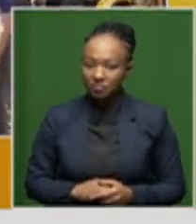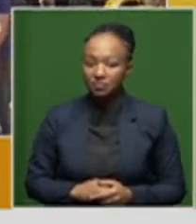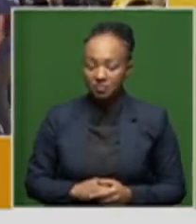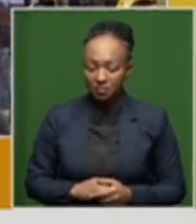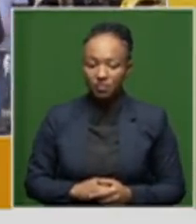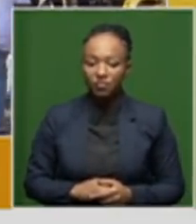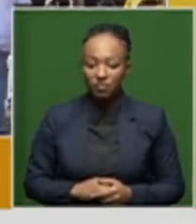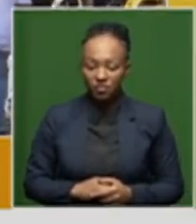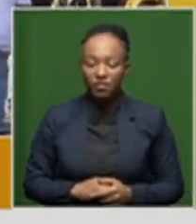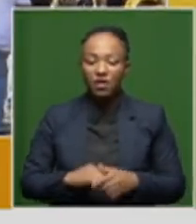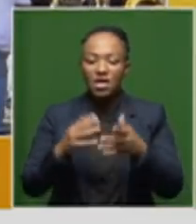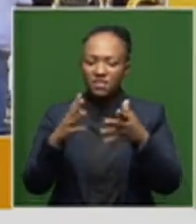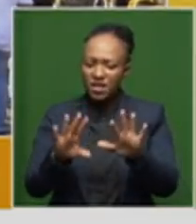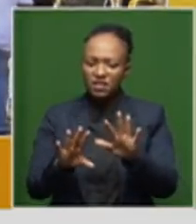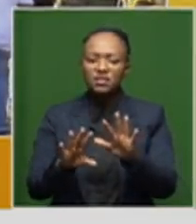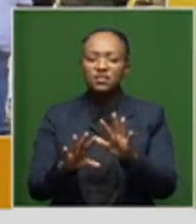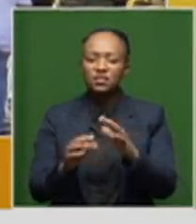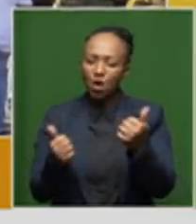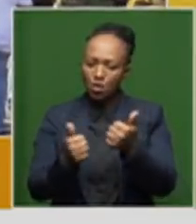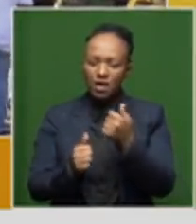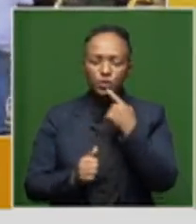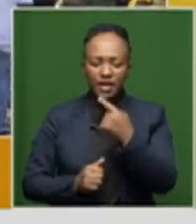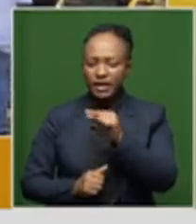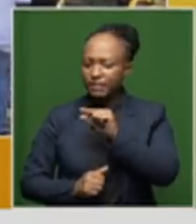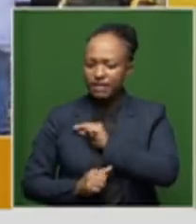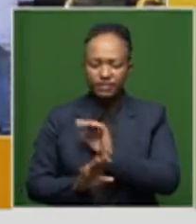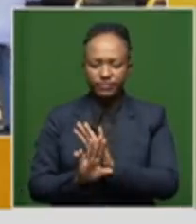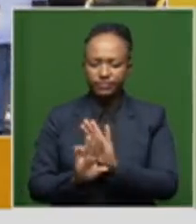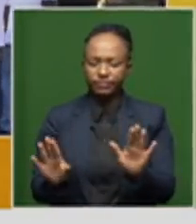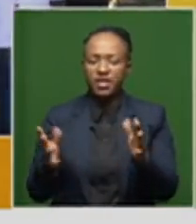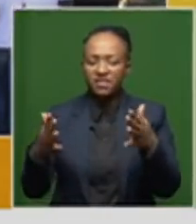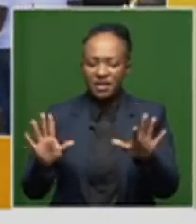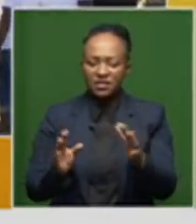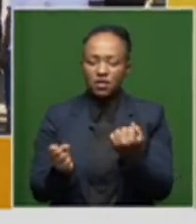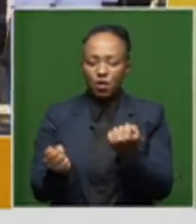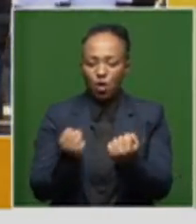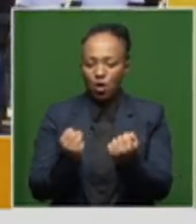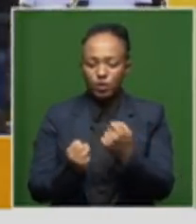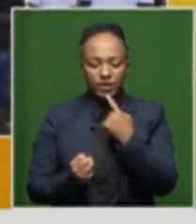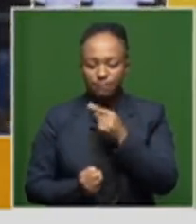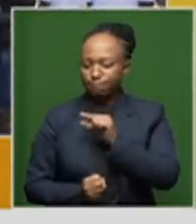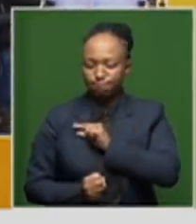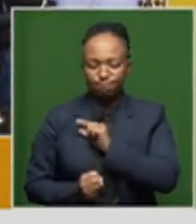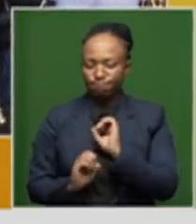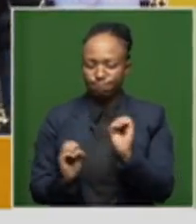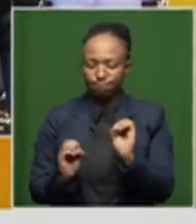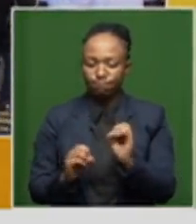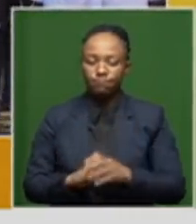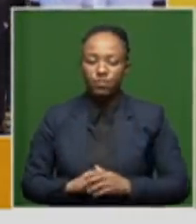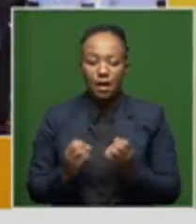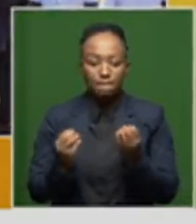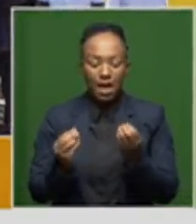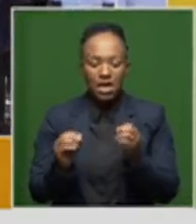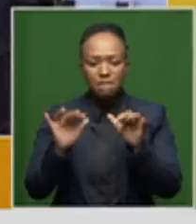He's pleaded in this court of the Regional High Court in Pietermaritzburg. He's pleaded not guilty. Many people